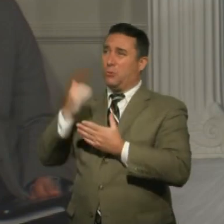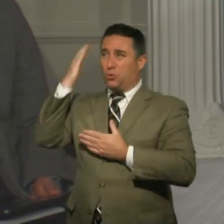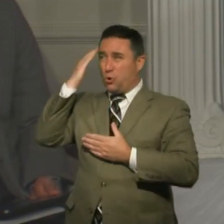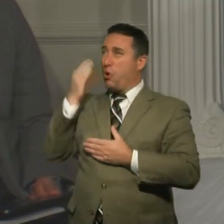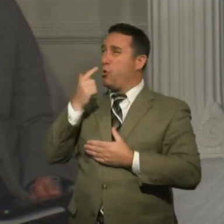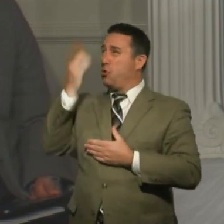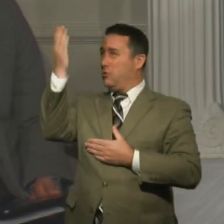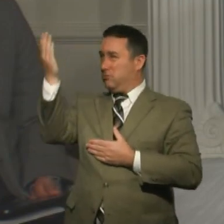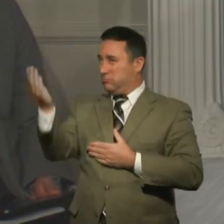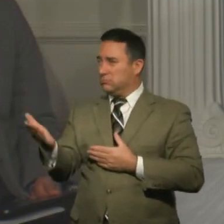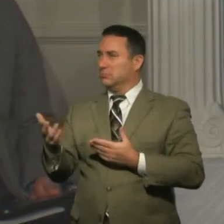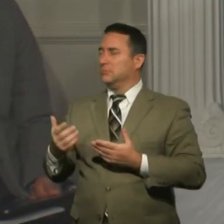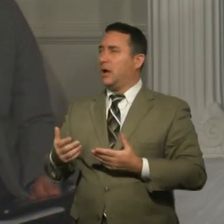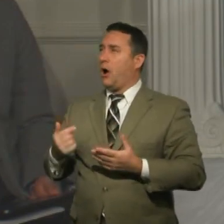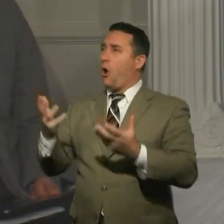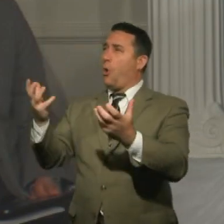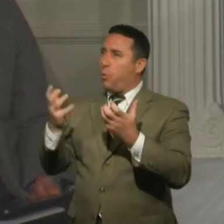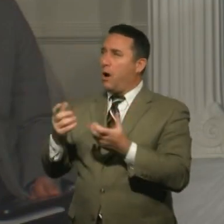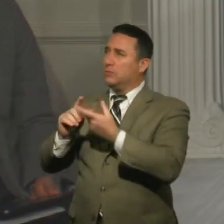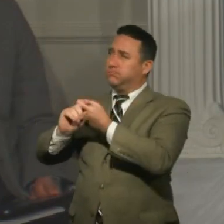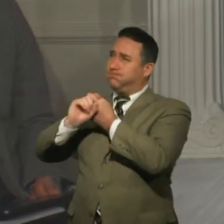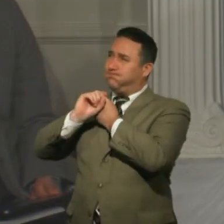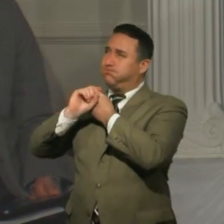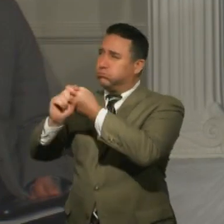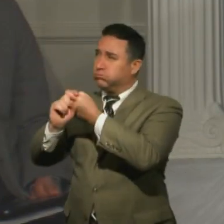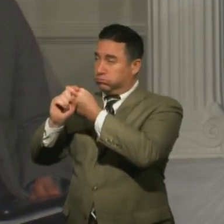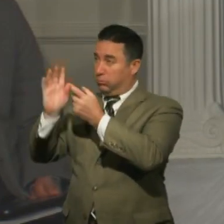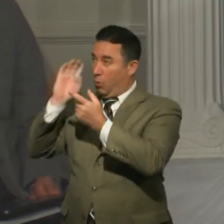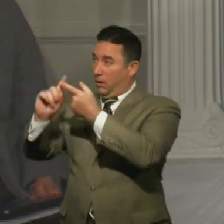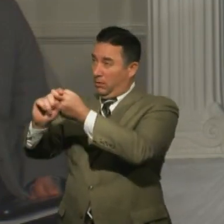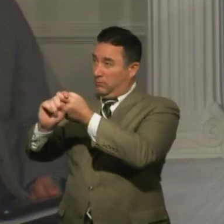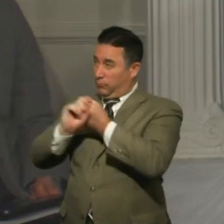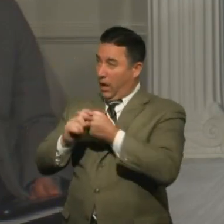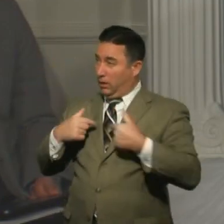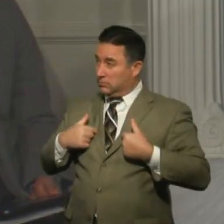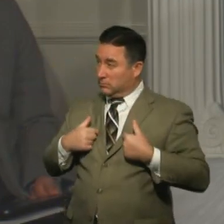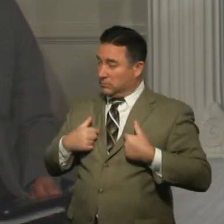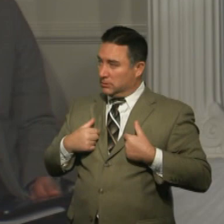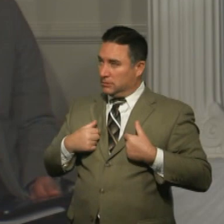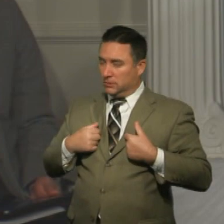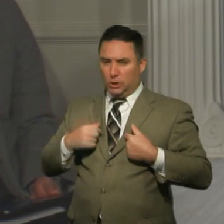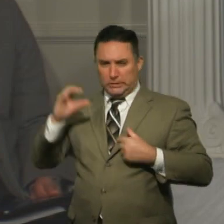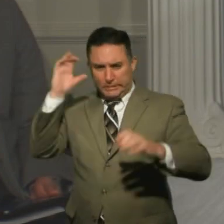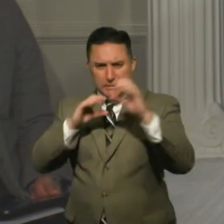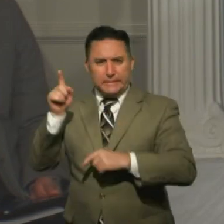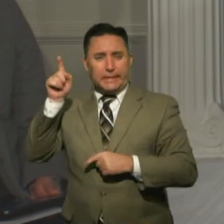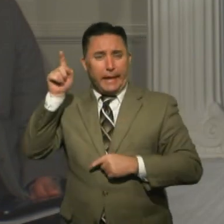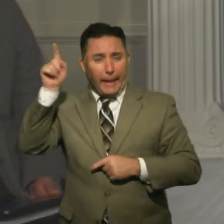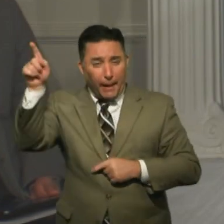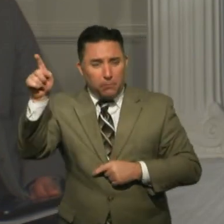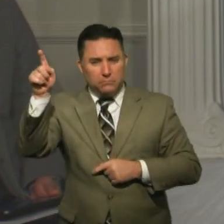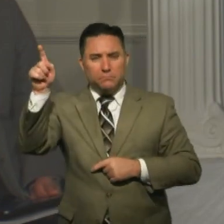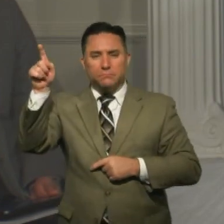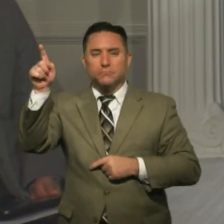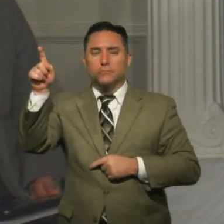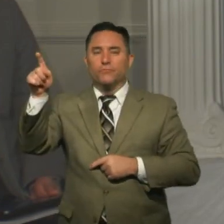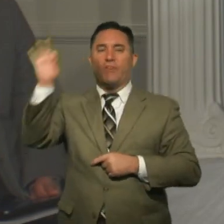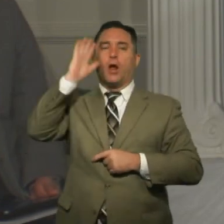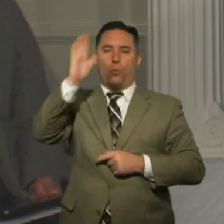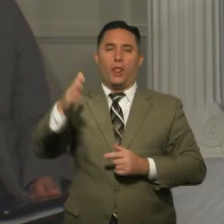you are? God, I want to be your friend. Can you be my friend? I promise if you seek him, you will find